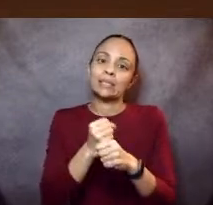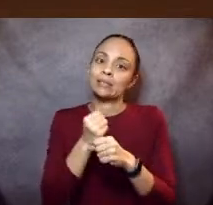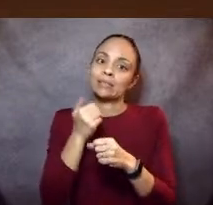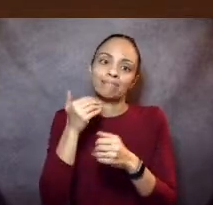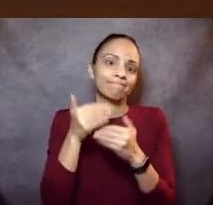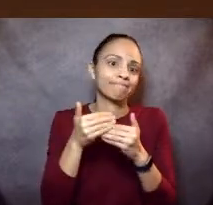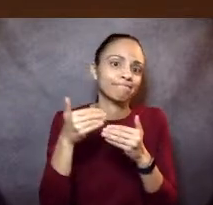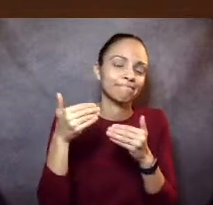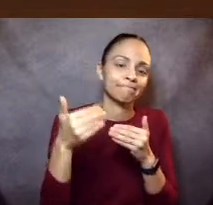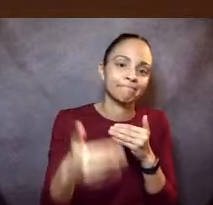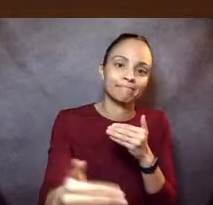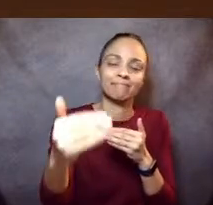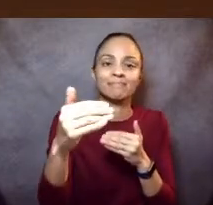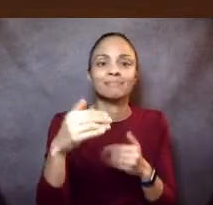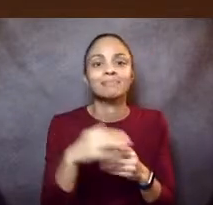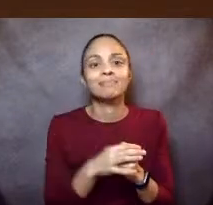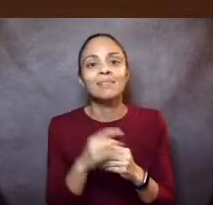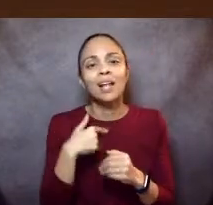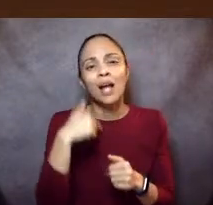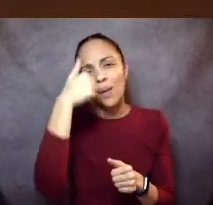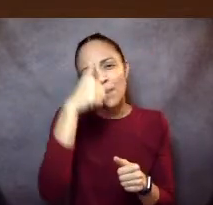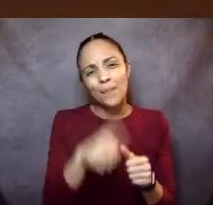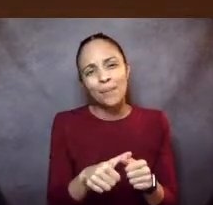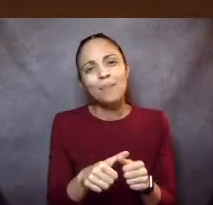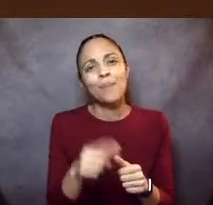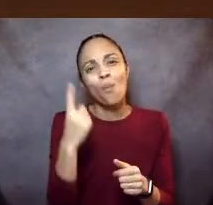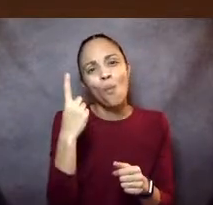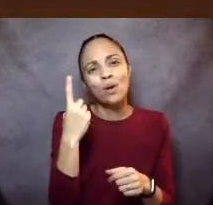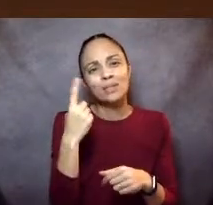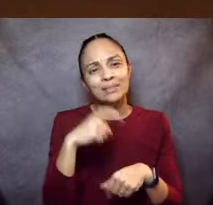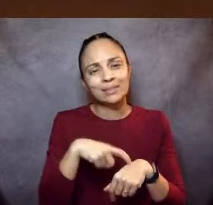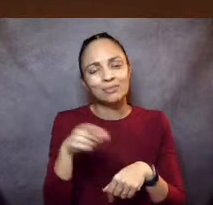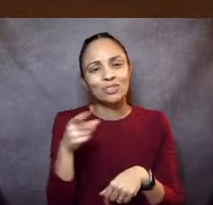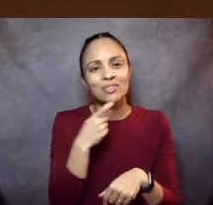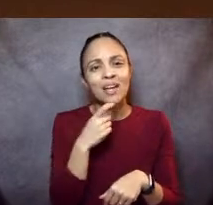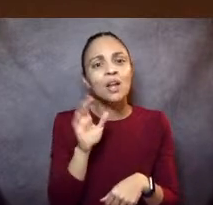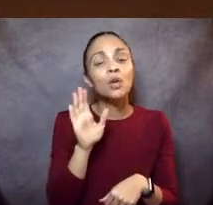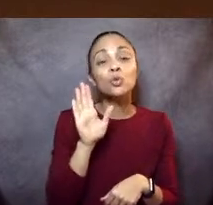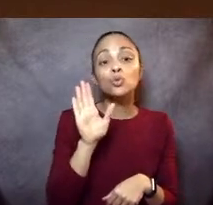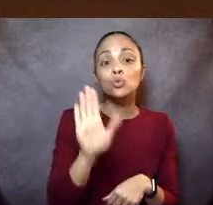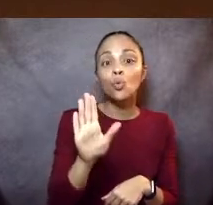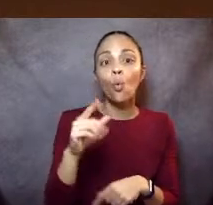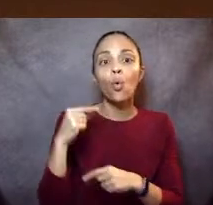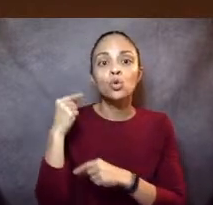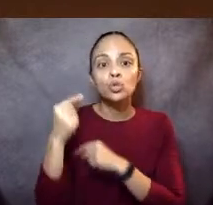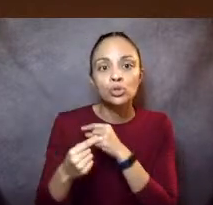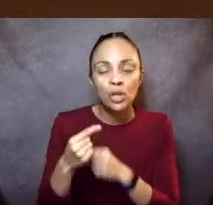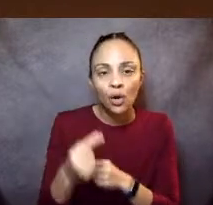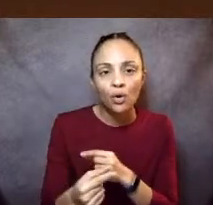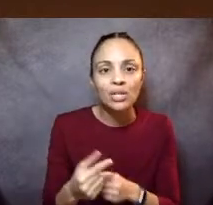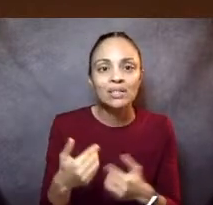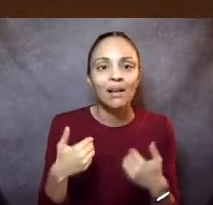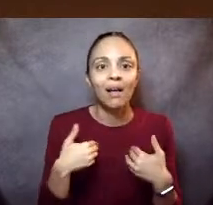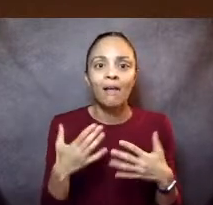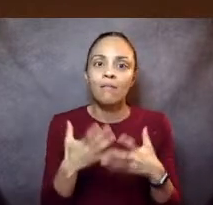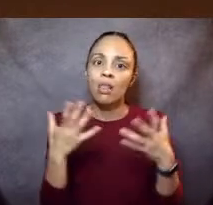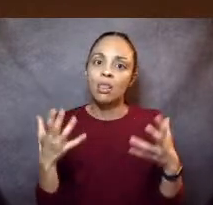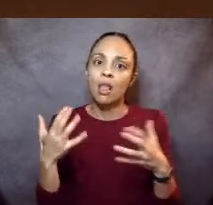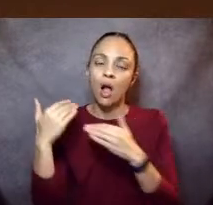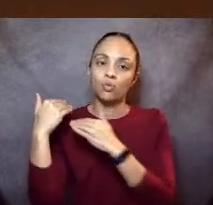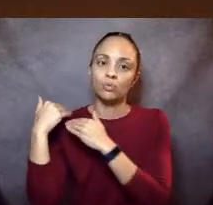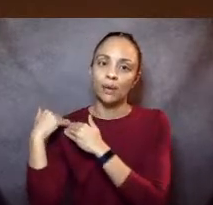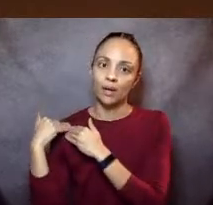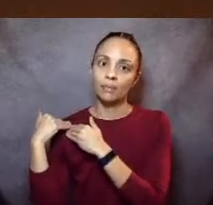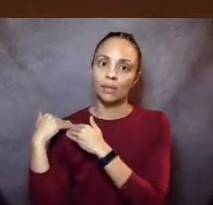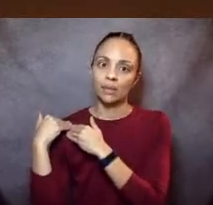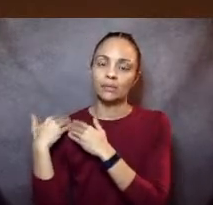said to me one day, your generation has a lot of responsibility, Sandy. And I